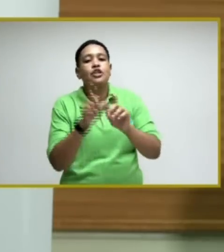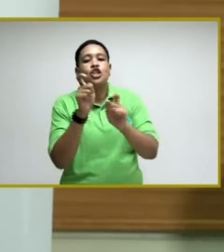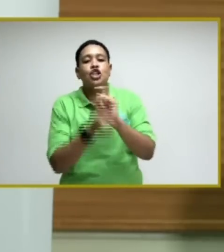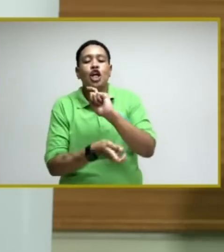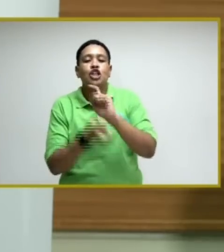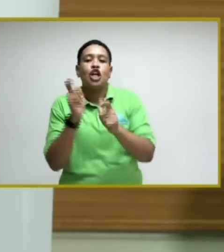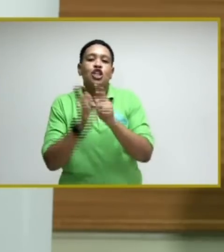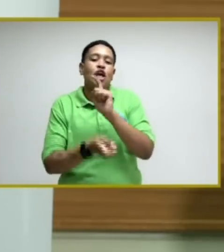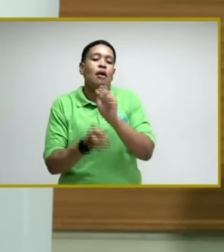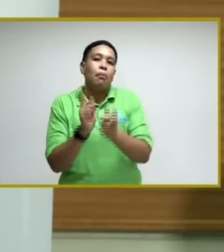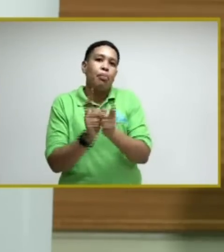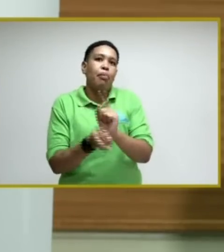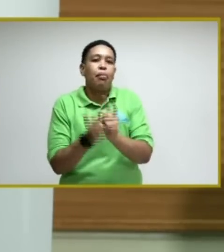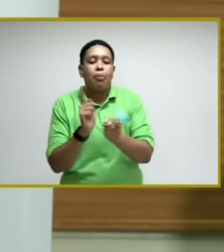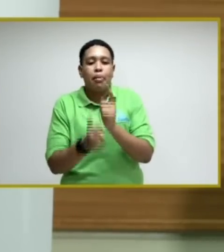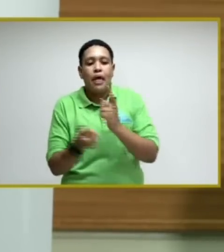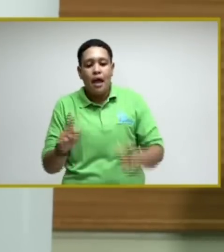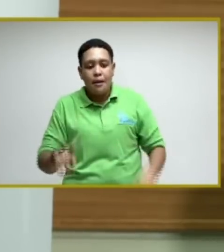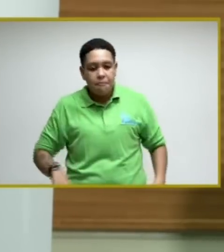over time.